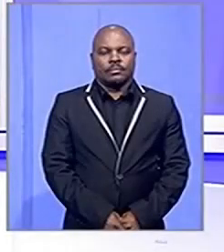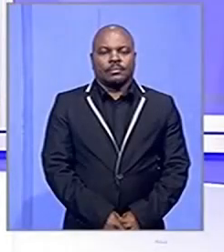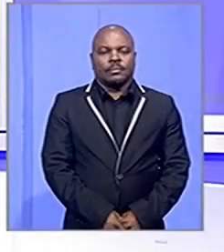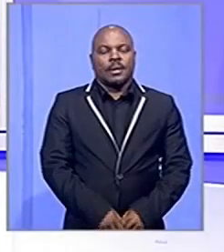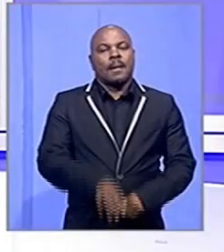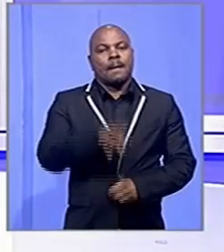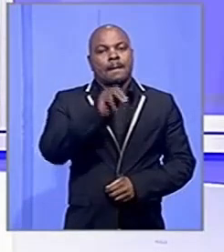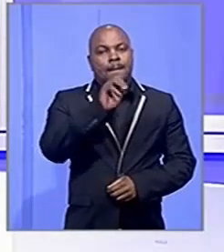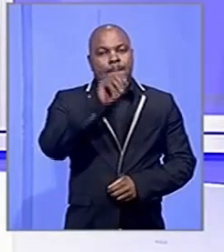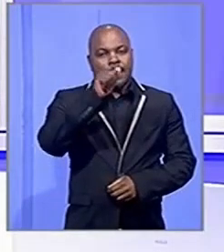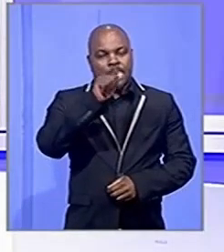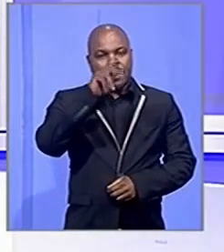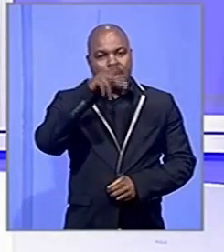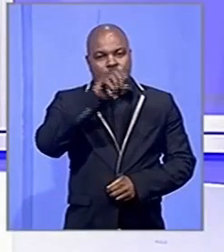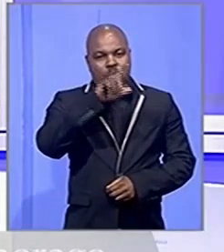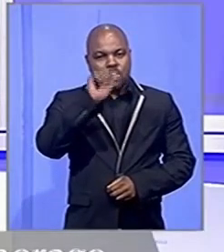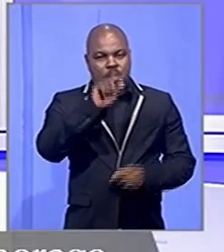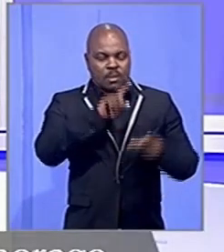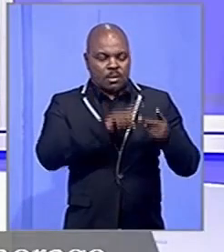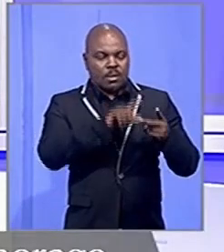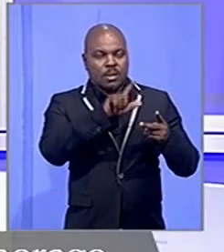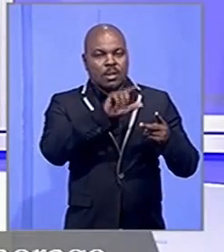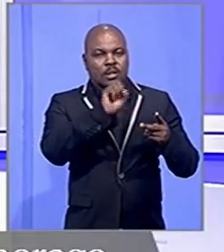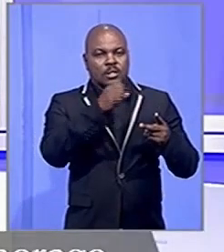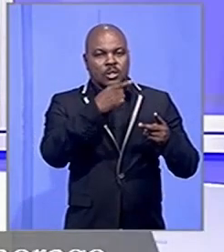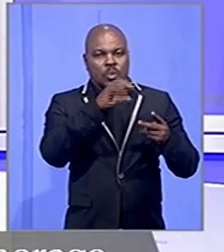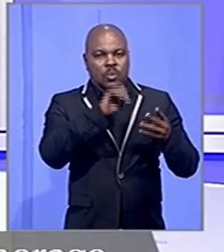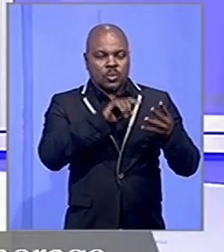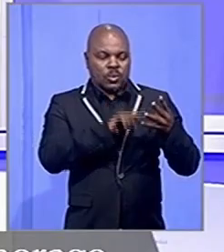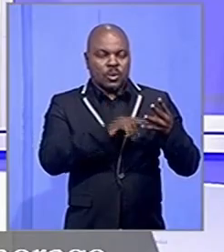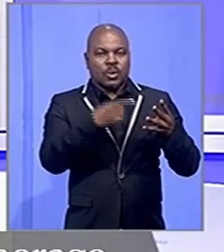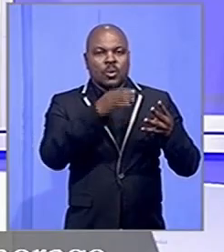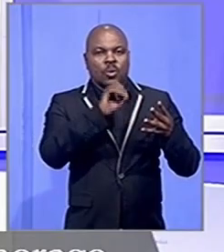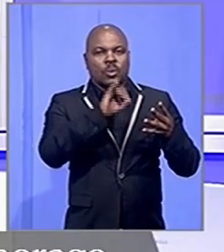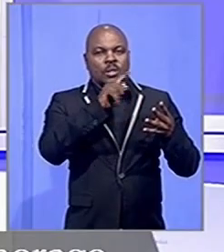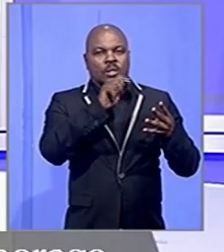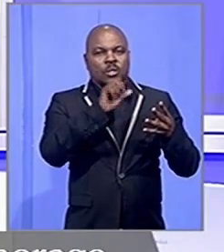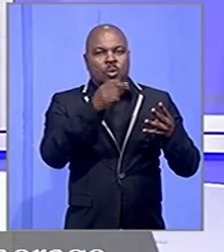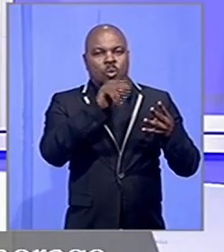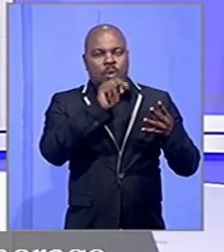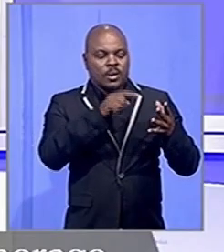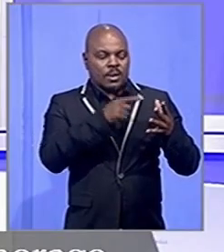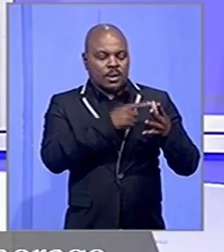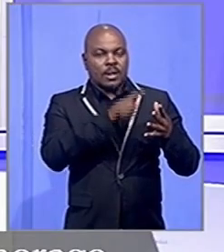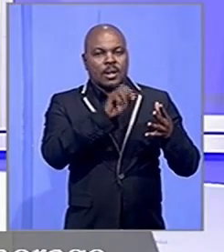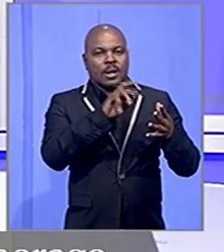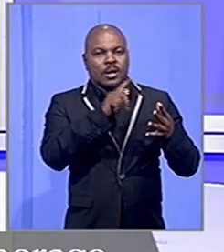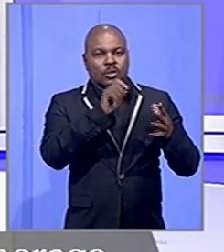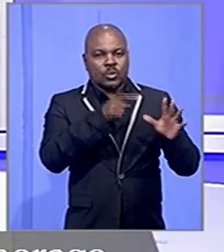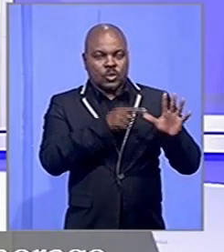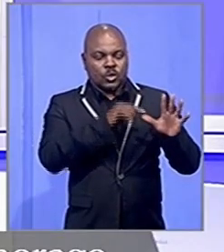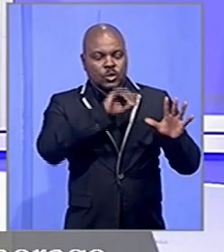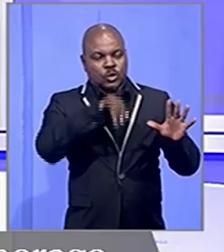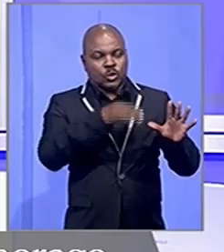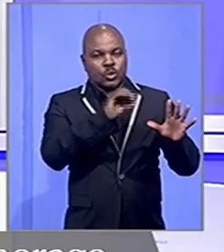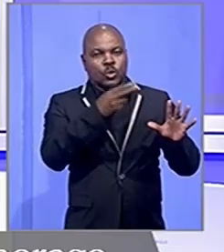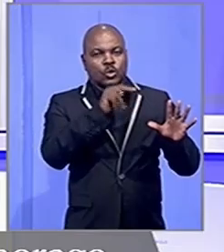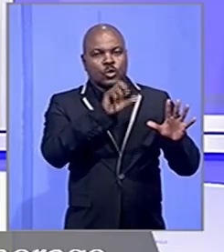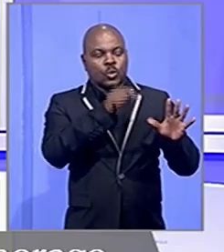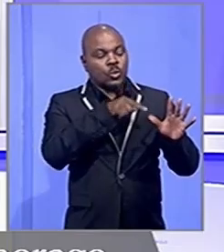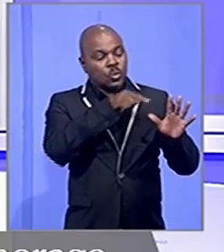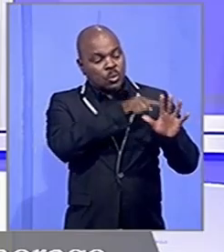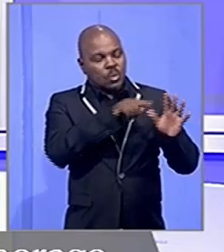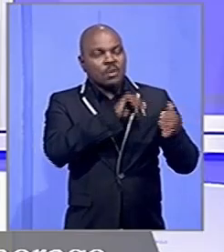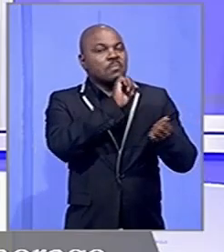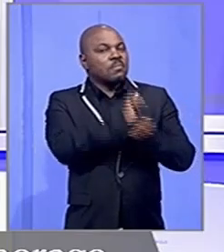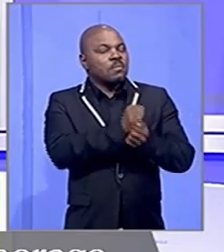Kgetsi ya polao kgatlhanong le Mapula Lesego le go itse yone Seletedi Lerato Molefele Johnson Motsamai e buseditswe